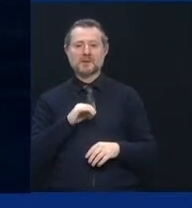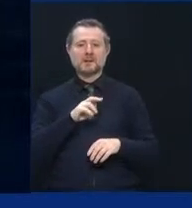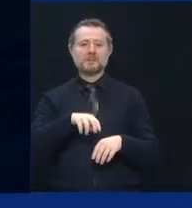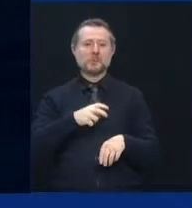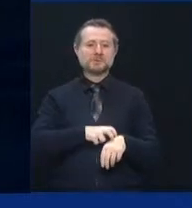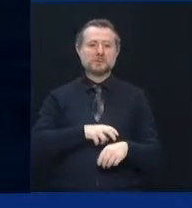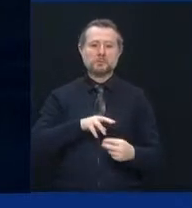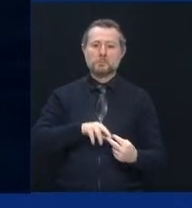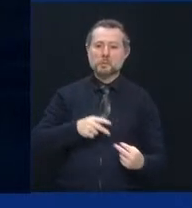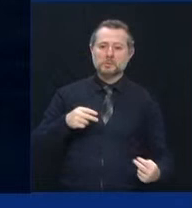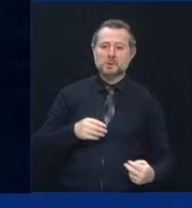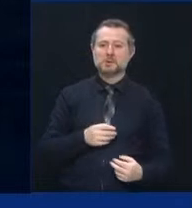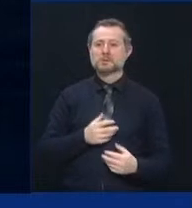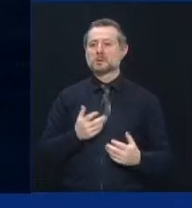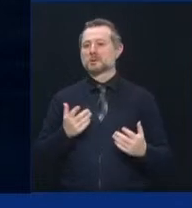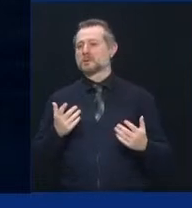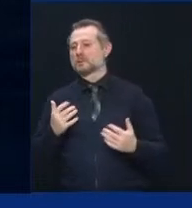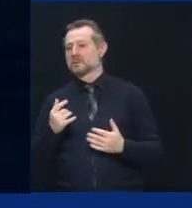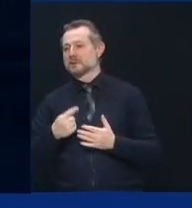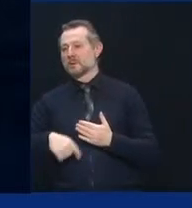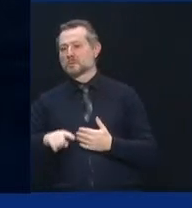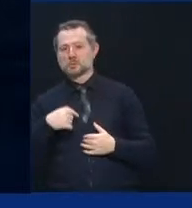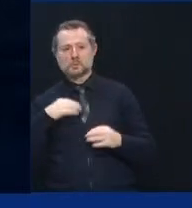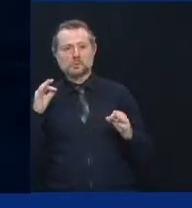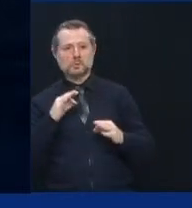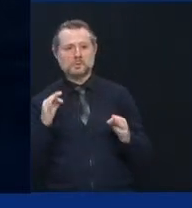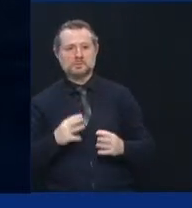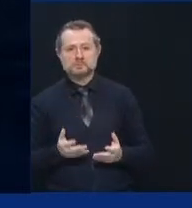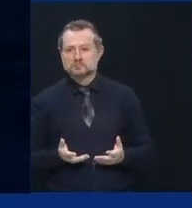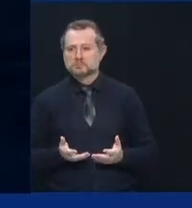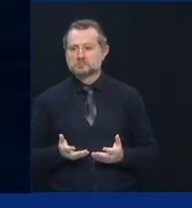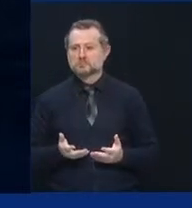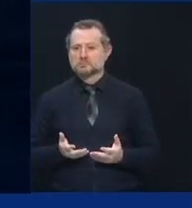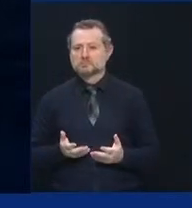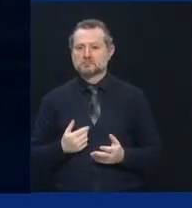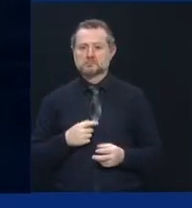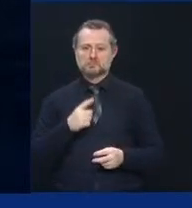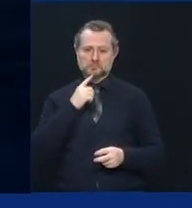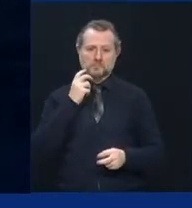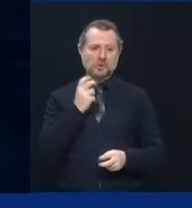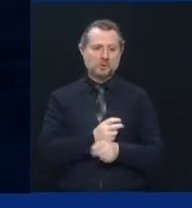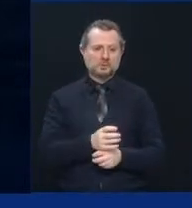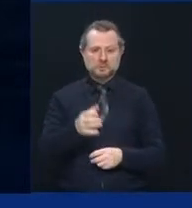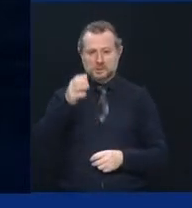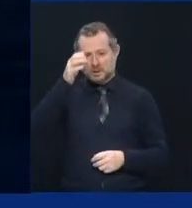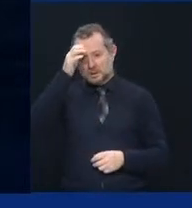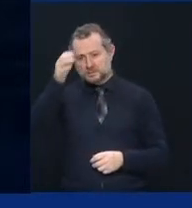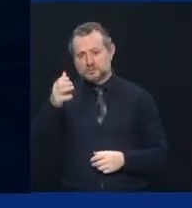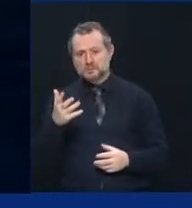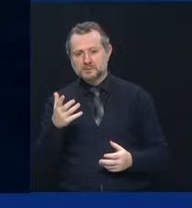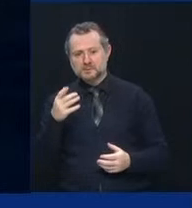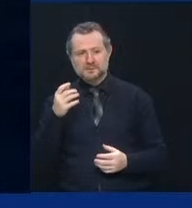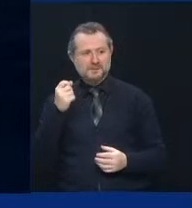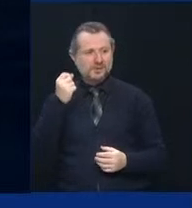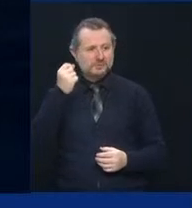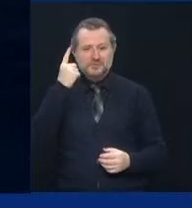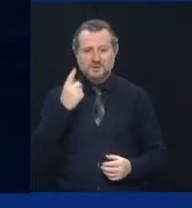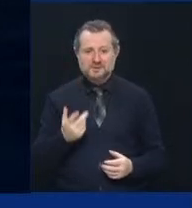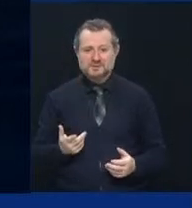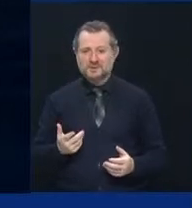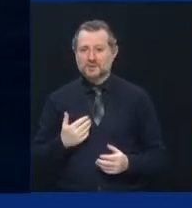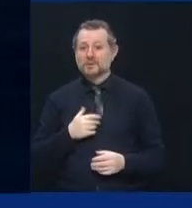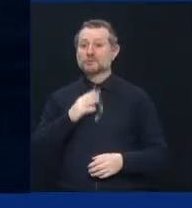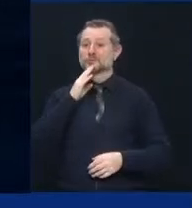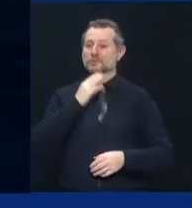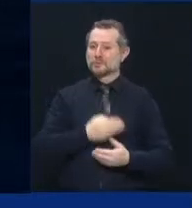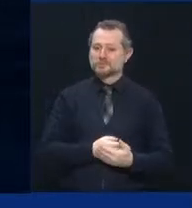do next week. This is a hard concept. One of my daughters, who shall go nameless, called me